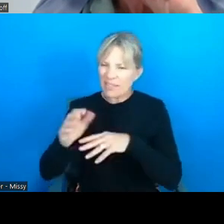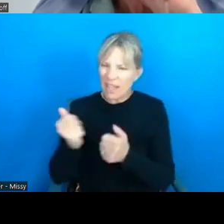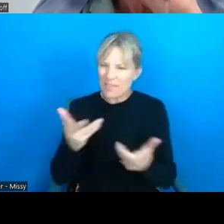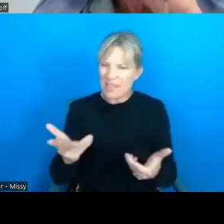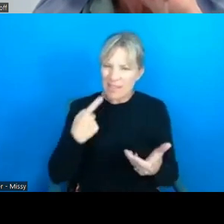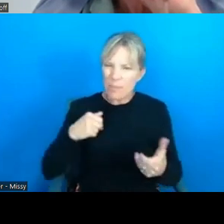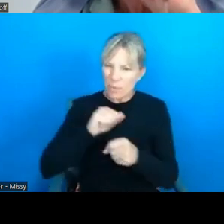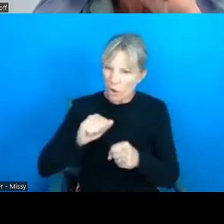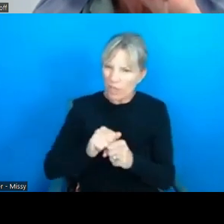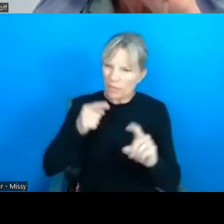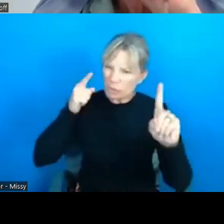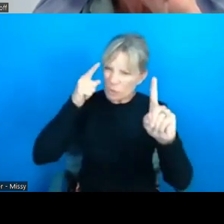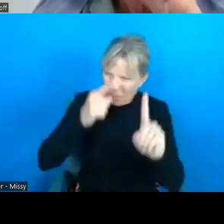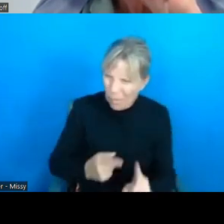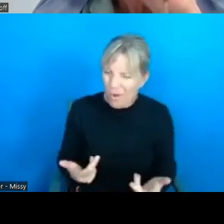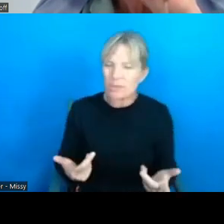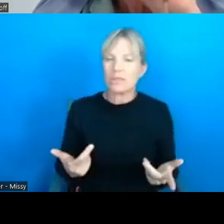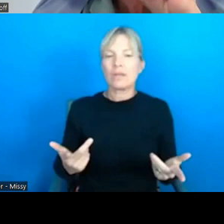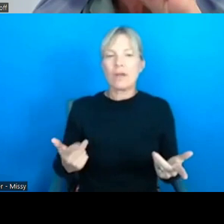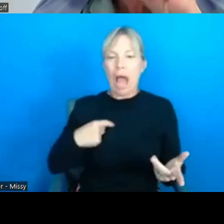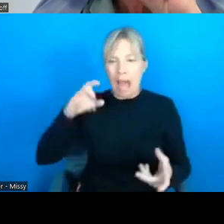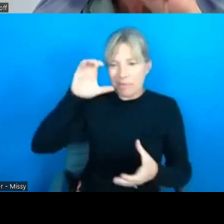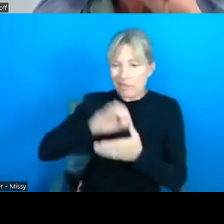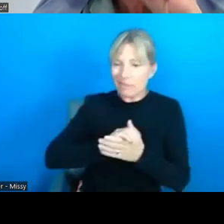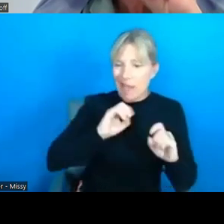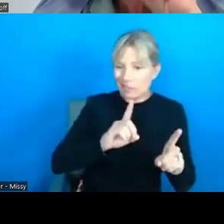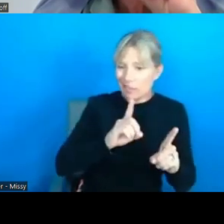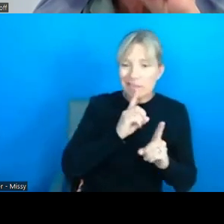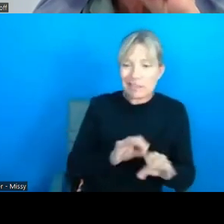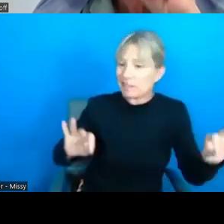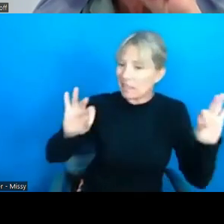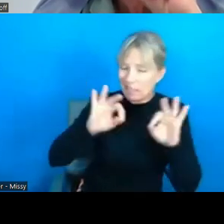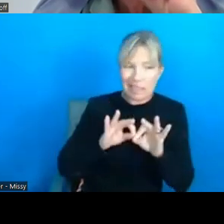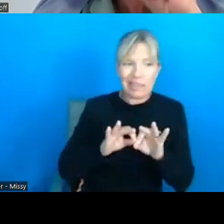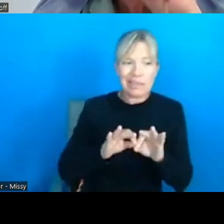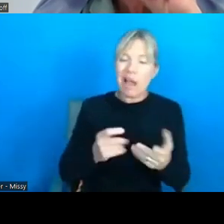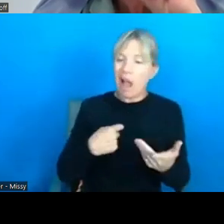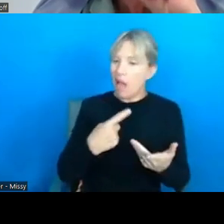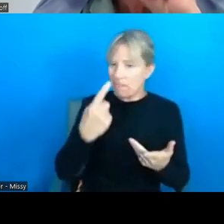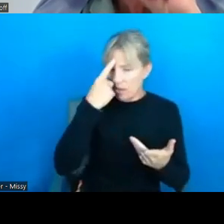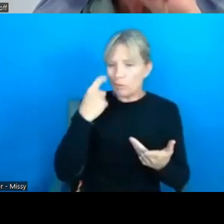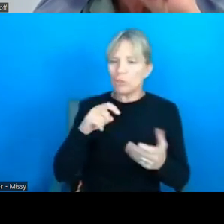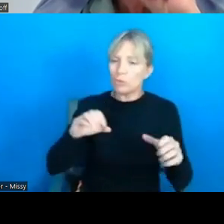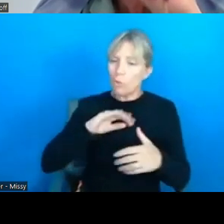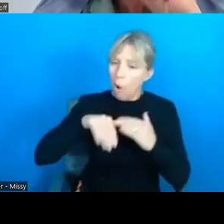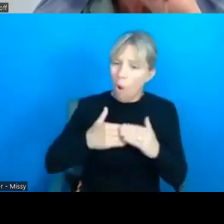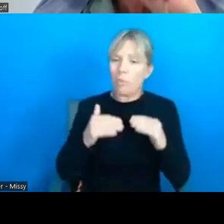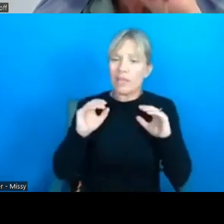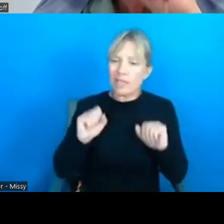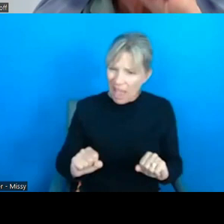we're working towards. And I believe education is the key. And I think we should do all that we can